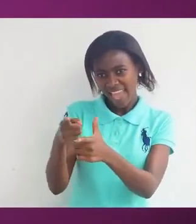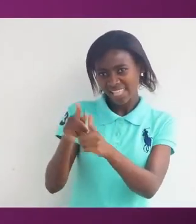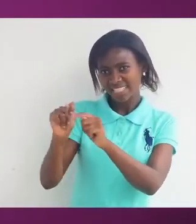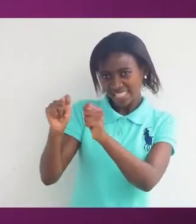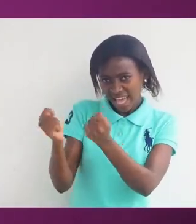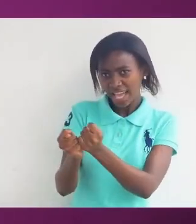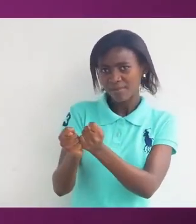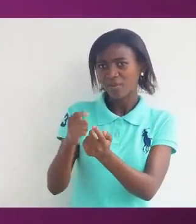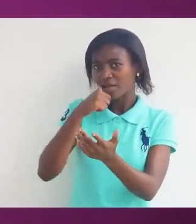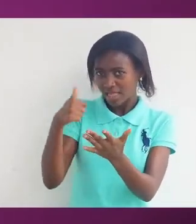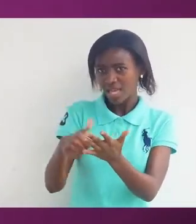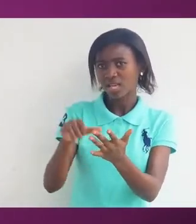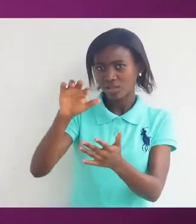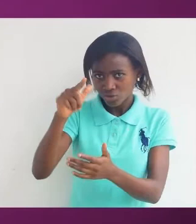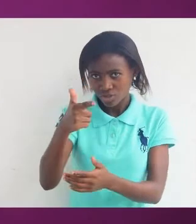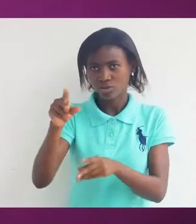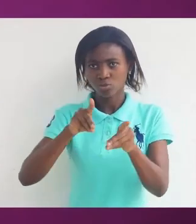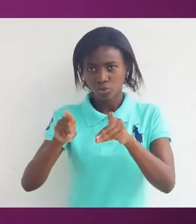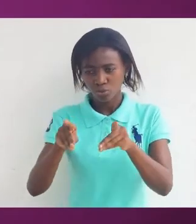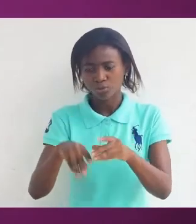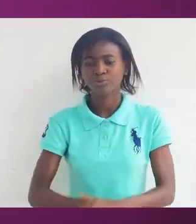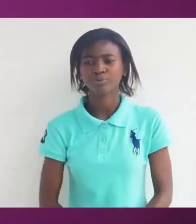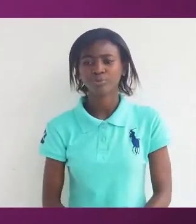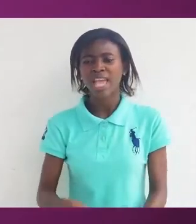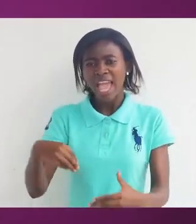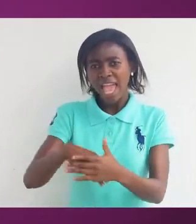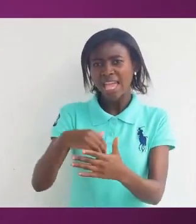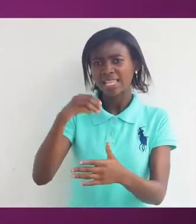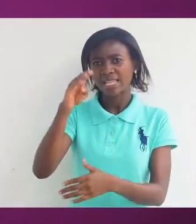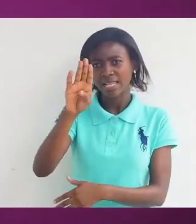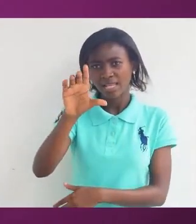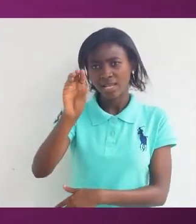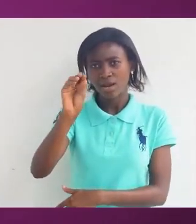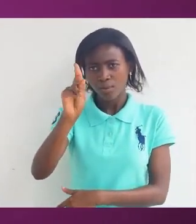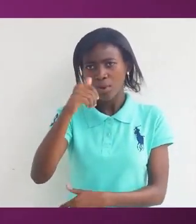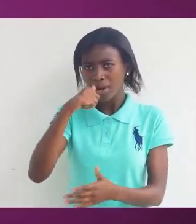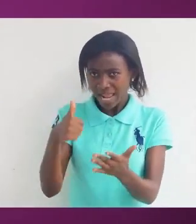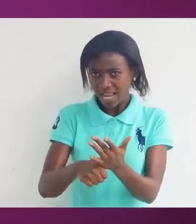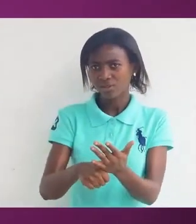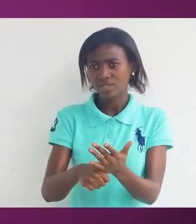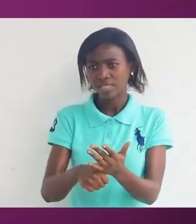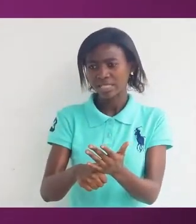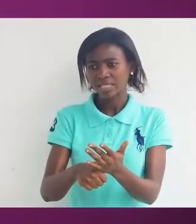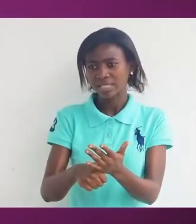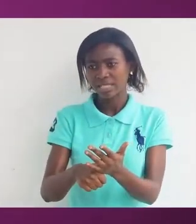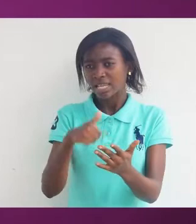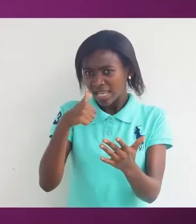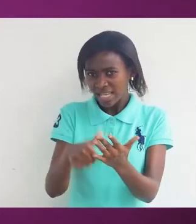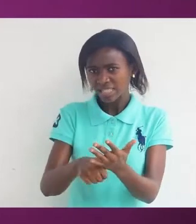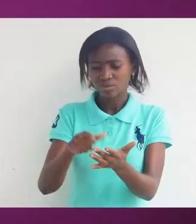will be constructing. In block lettering, letters are drawn rather than